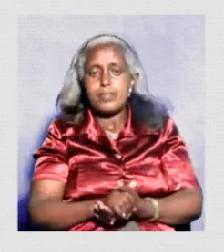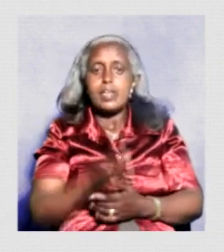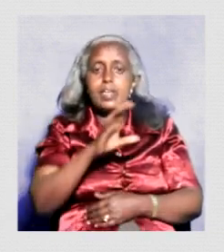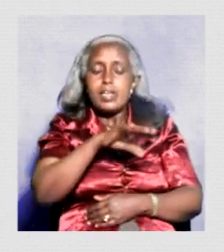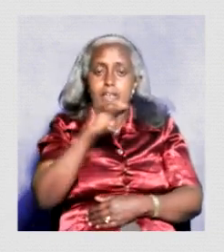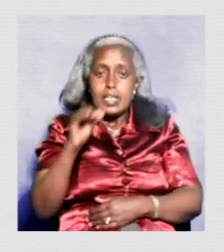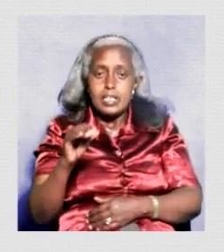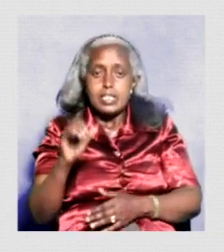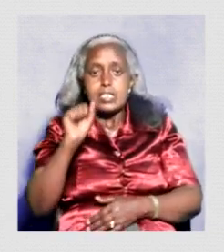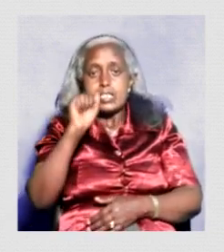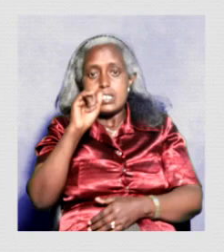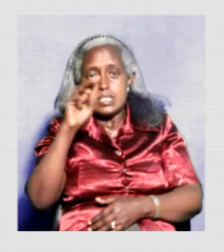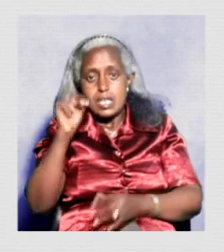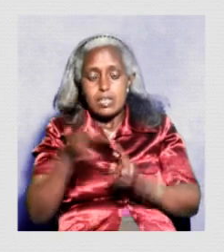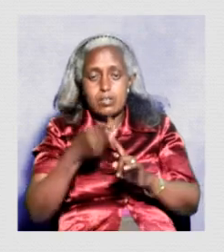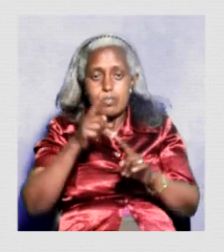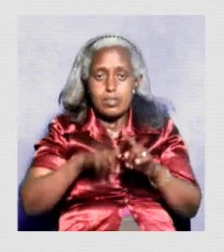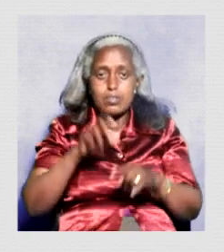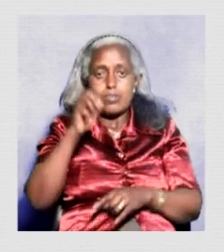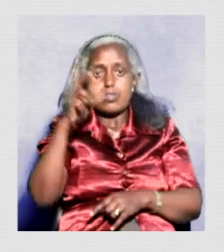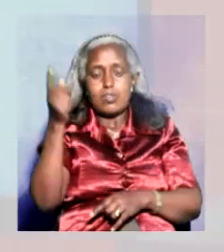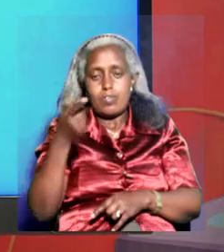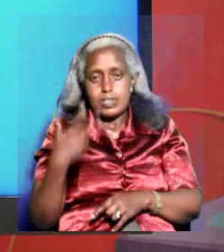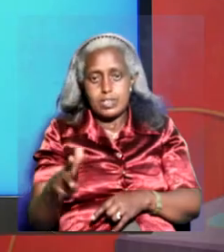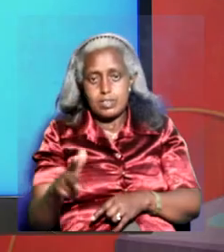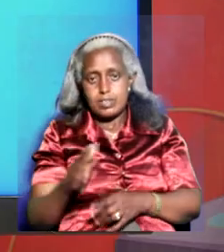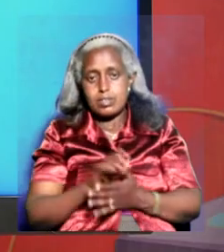and sine inverse of 12 over 13.